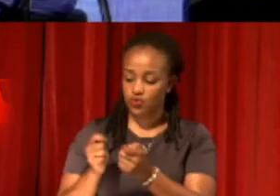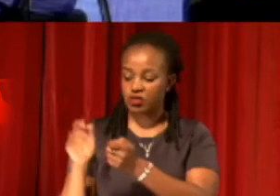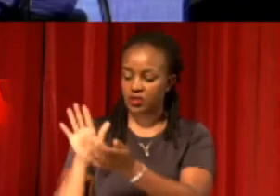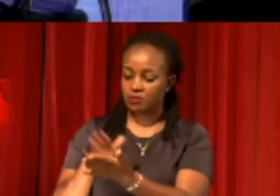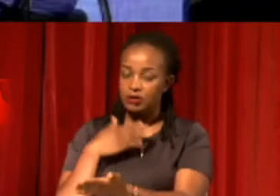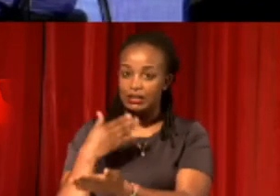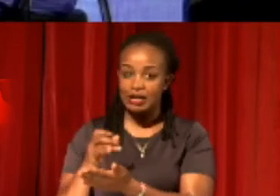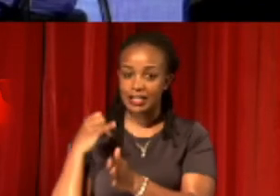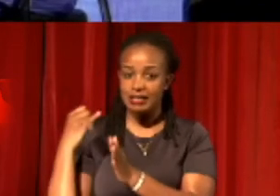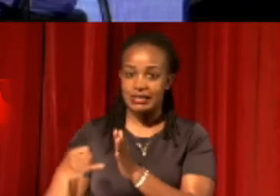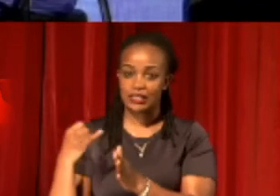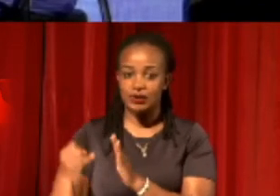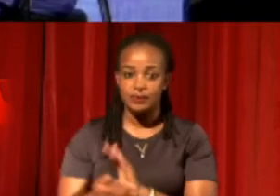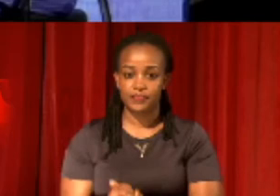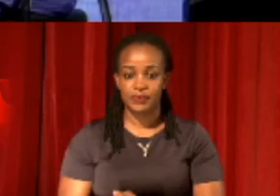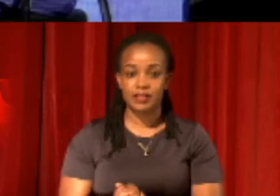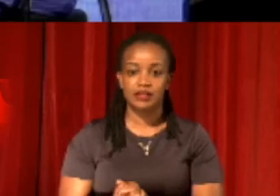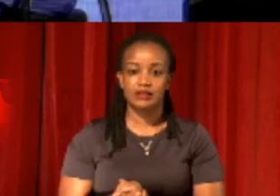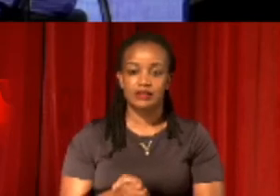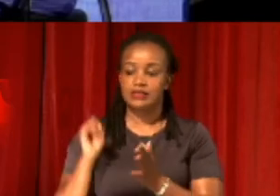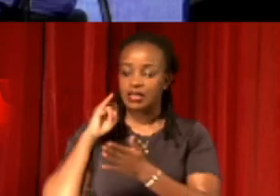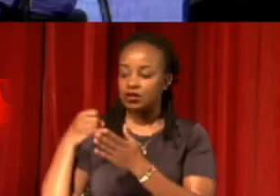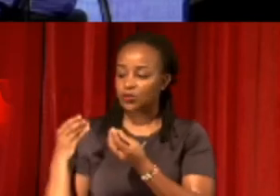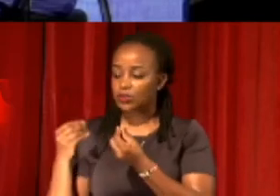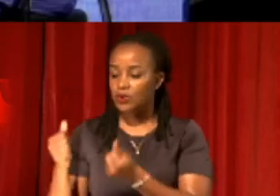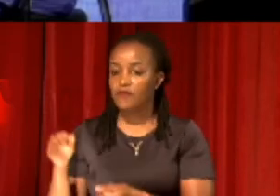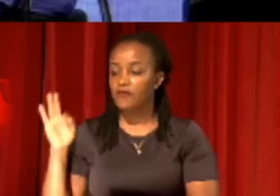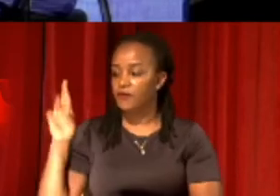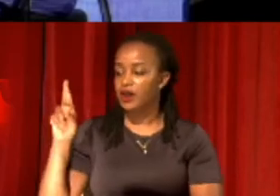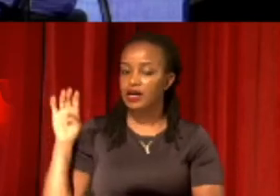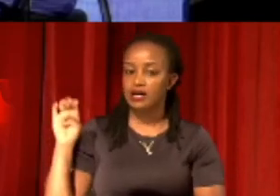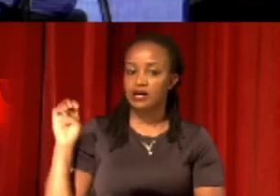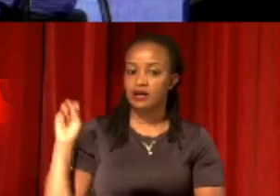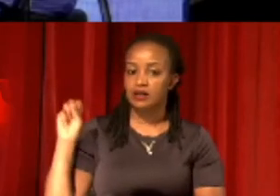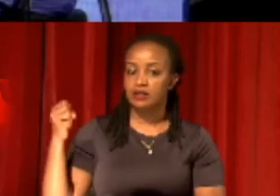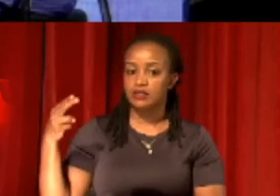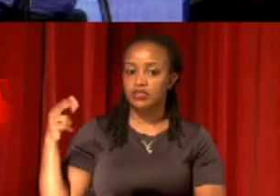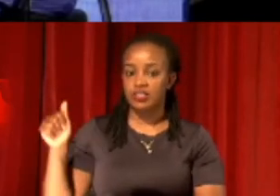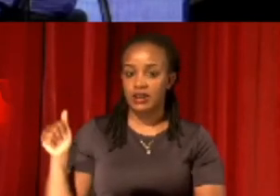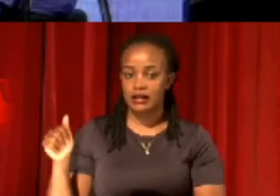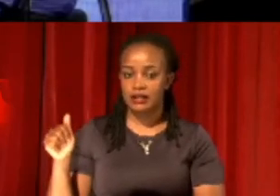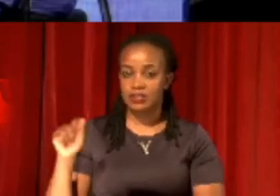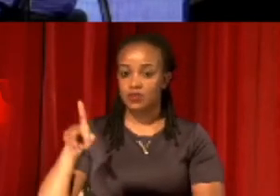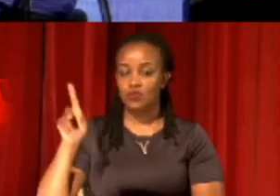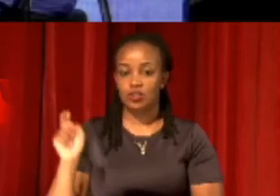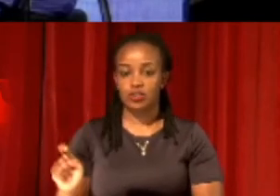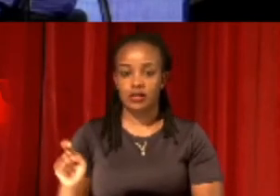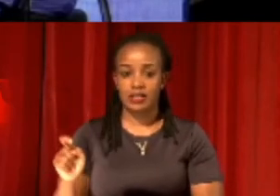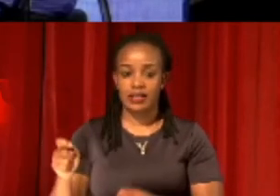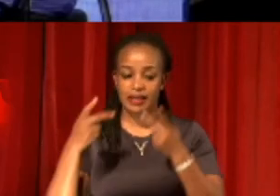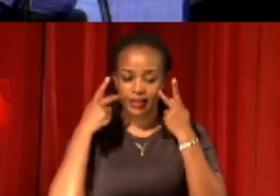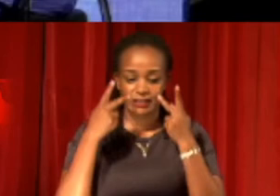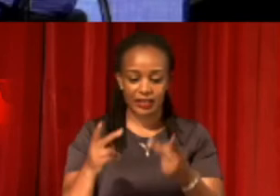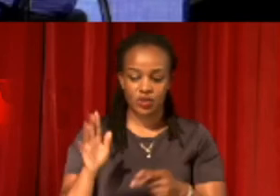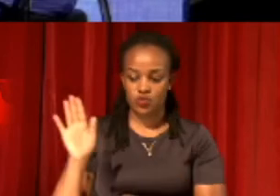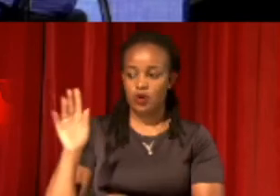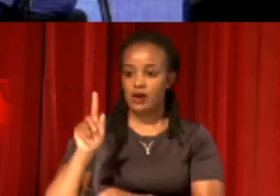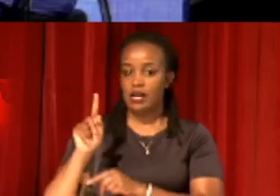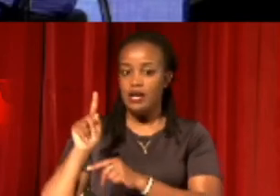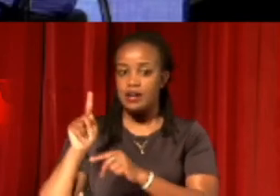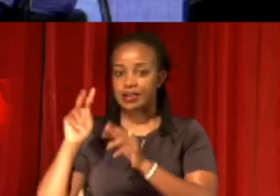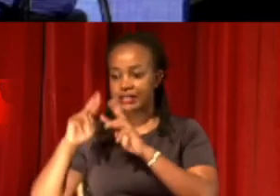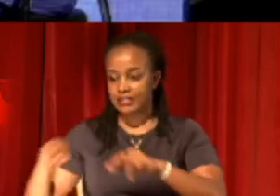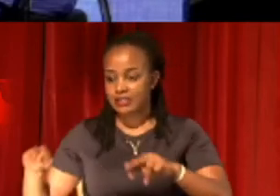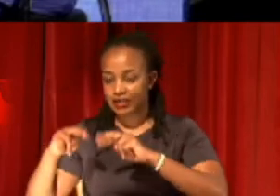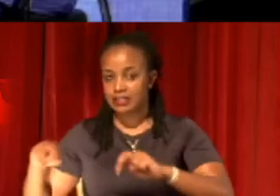You know, just to address Frasha's question, I see here that your research areas is actually in popular culture, in youth and the